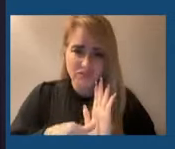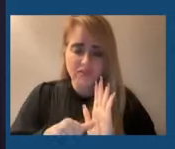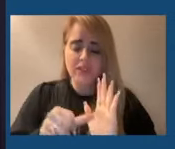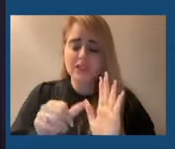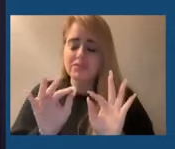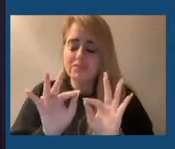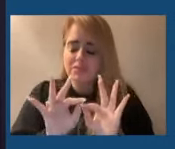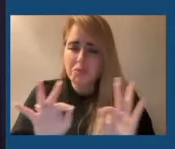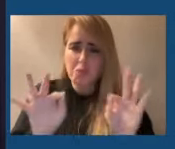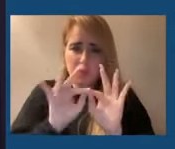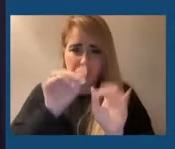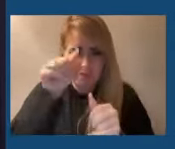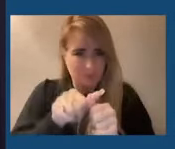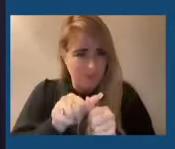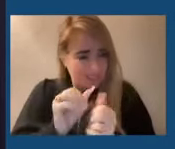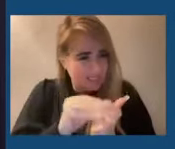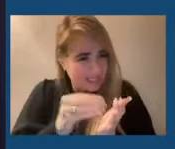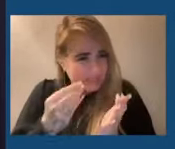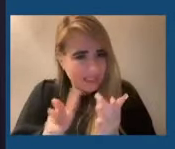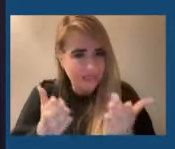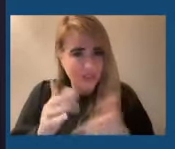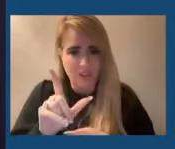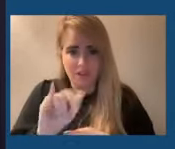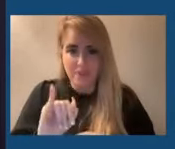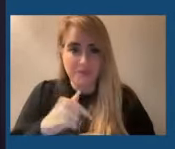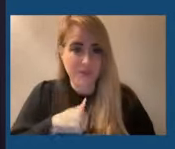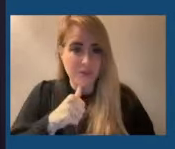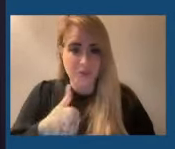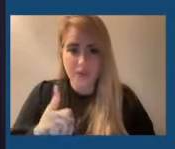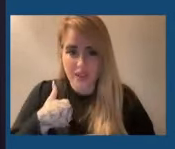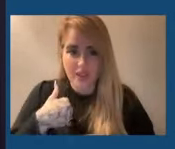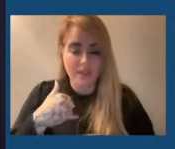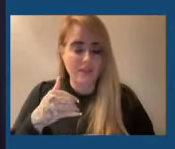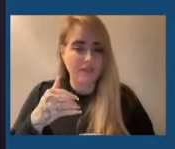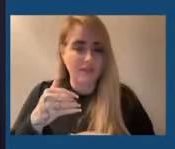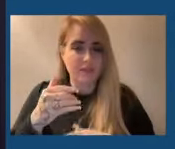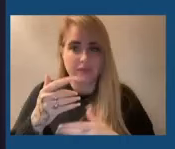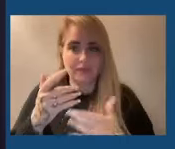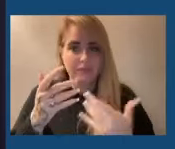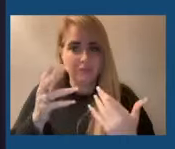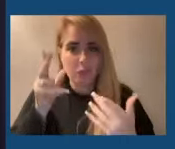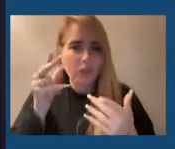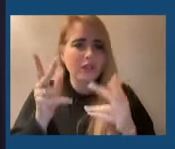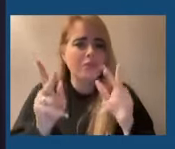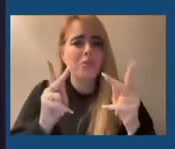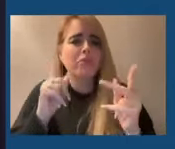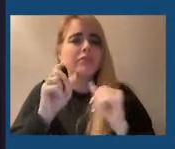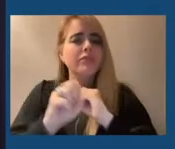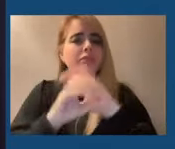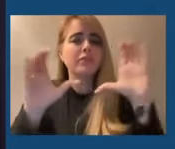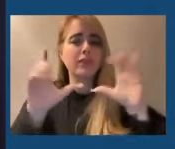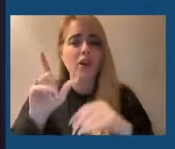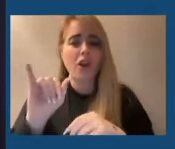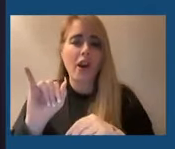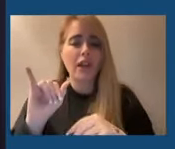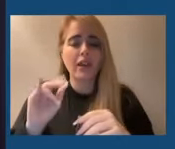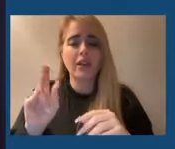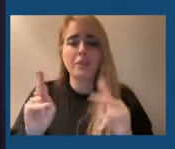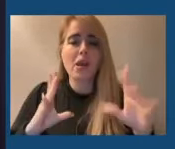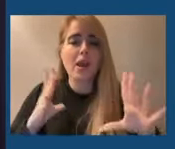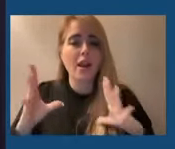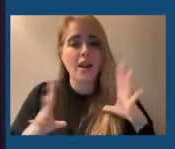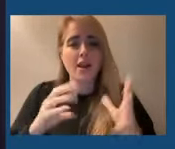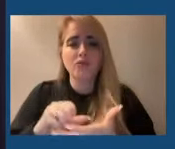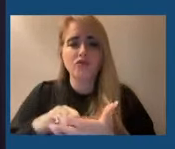expensive to live on Long Island. And I don't have a pony. People like to have an interpretation of Long Island with wealth and all that. Not at all. Long Island